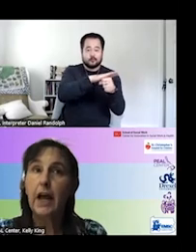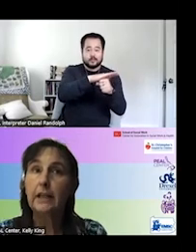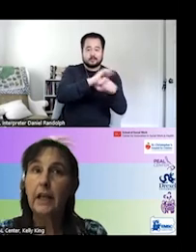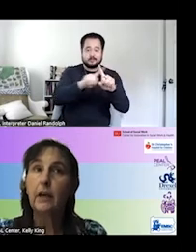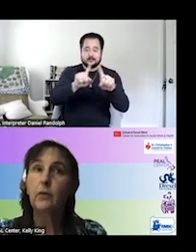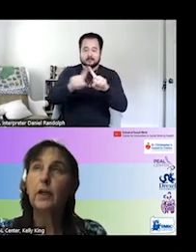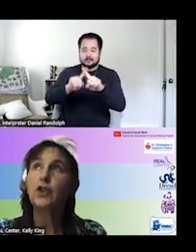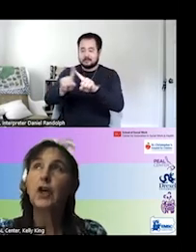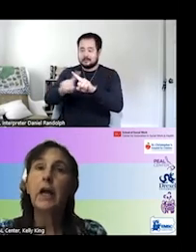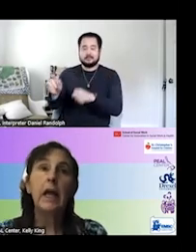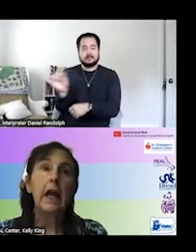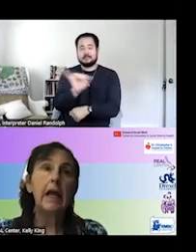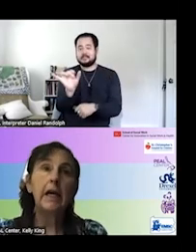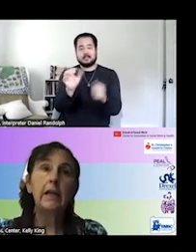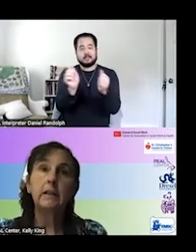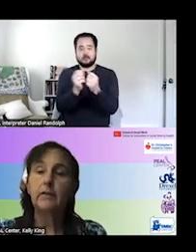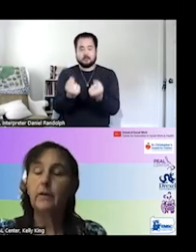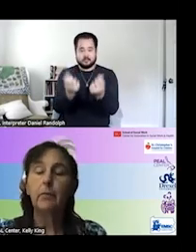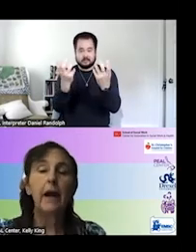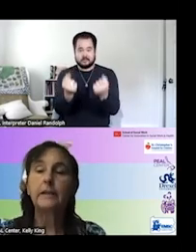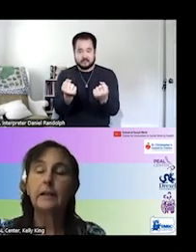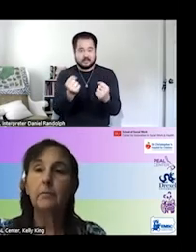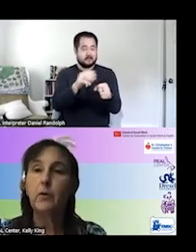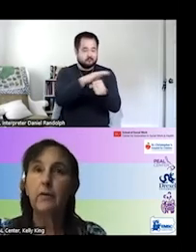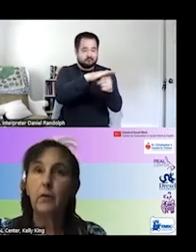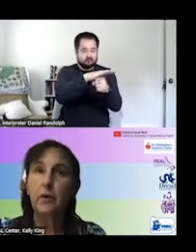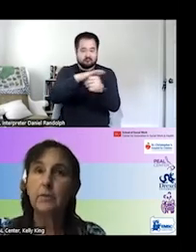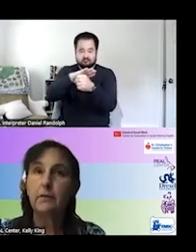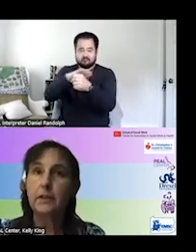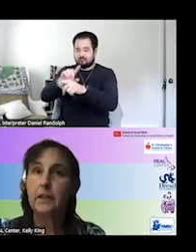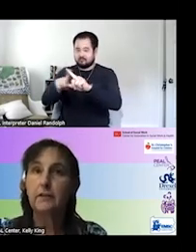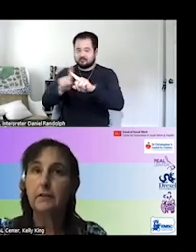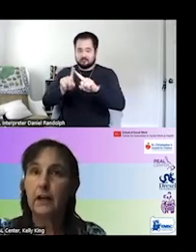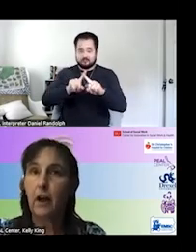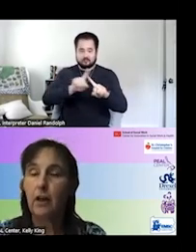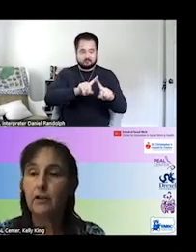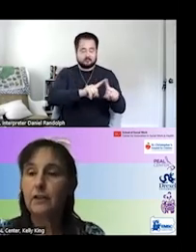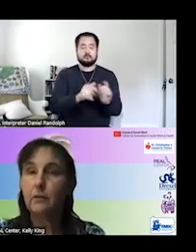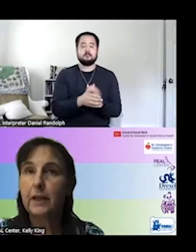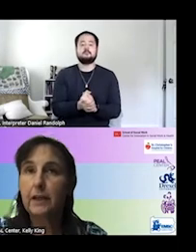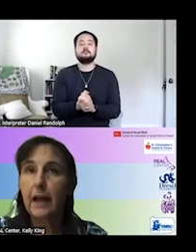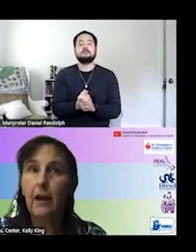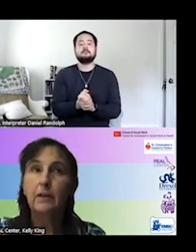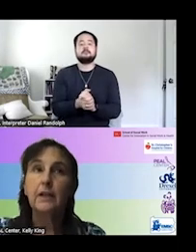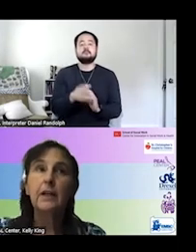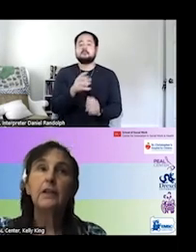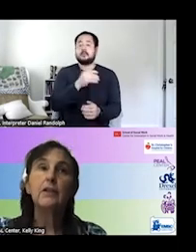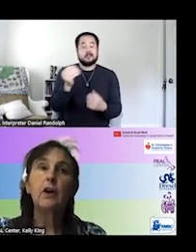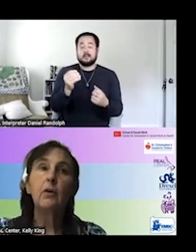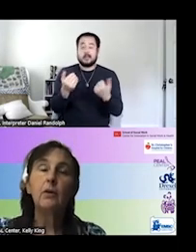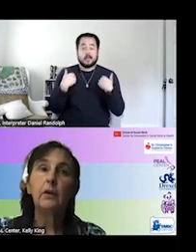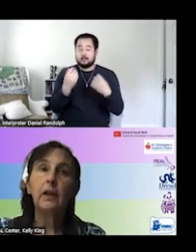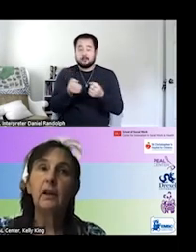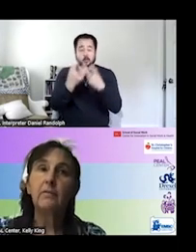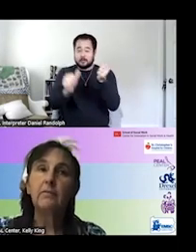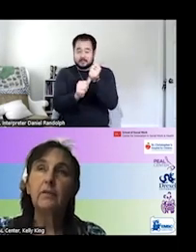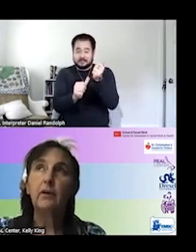of sign language. And there are practically more forms of assistive technology than we can count.